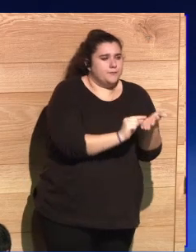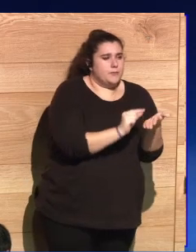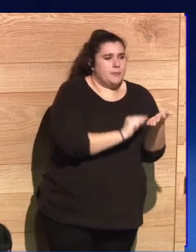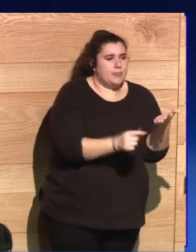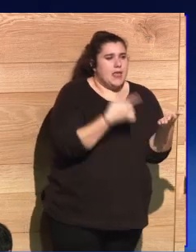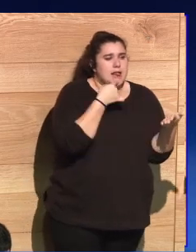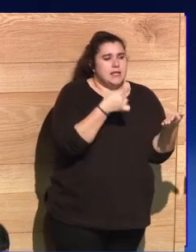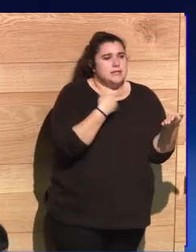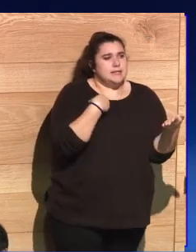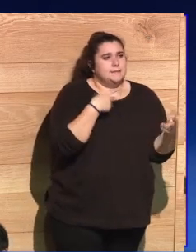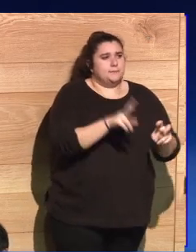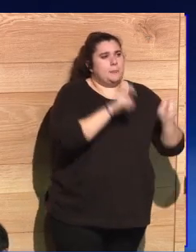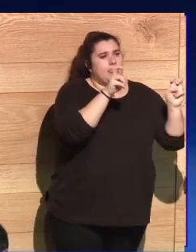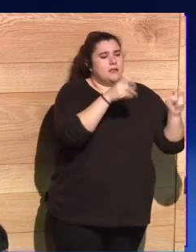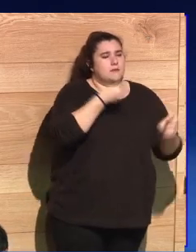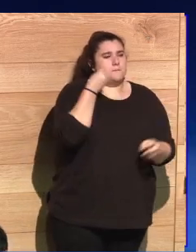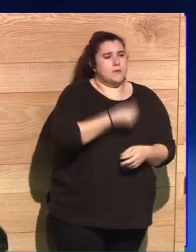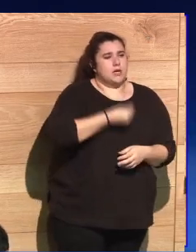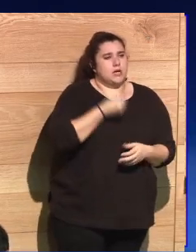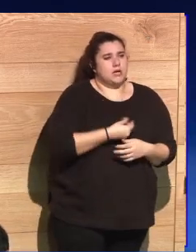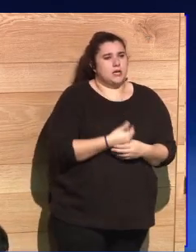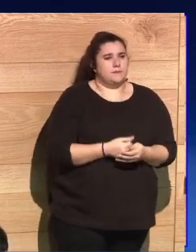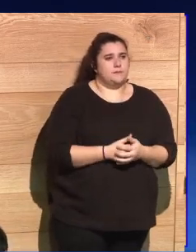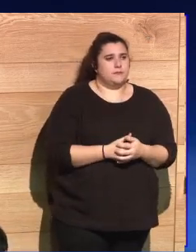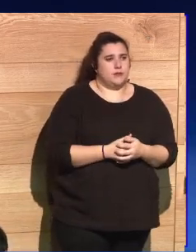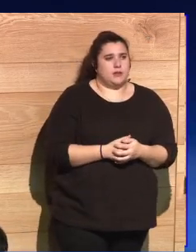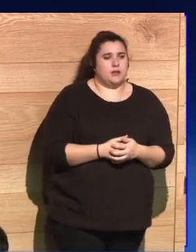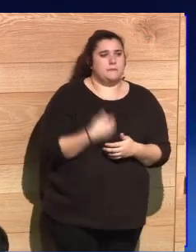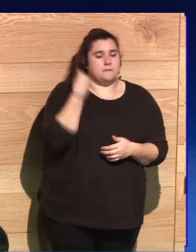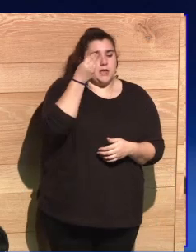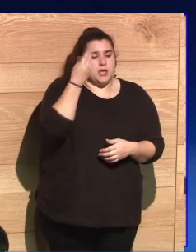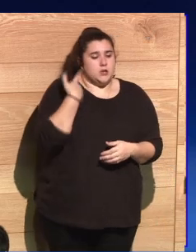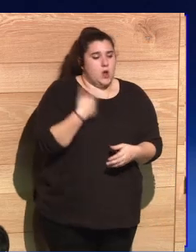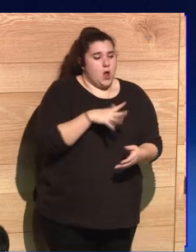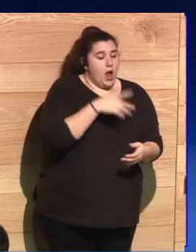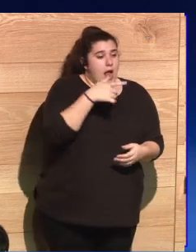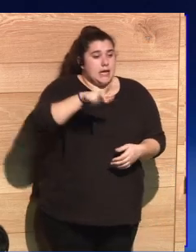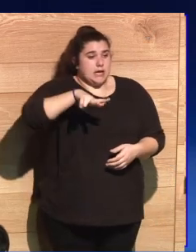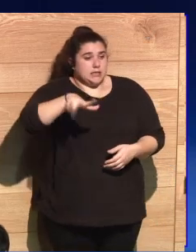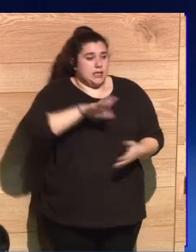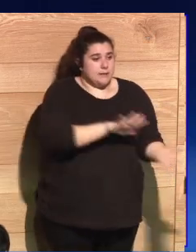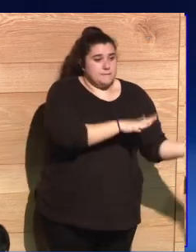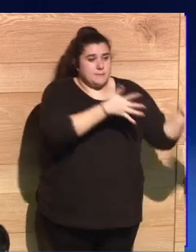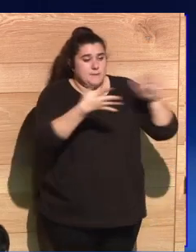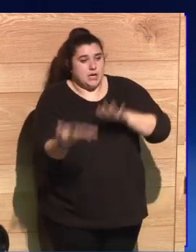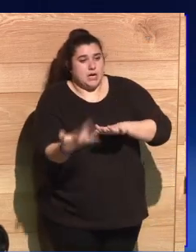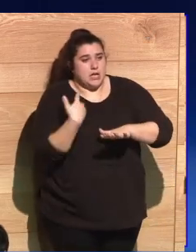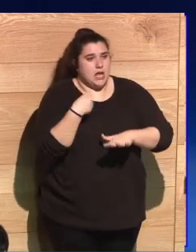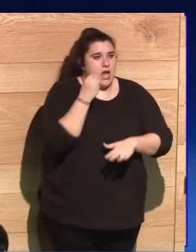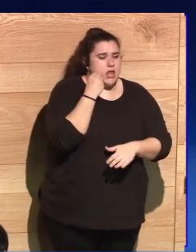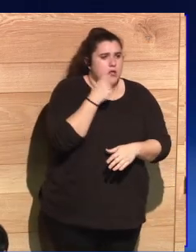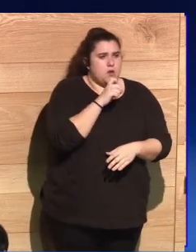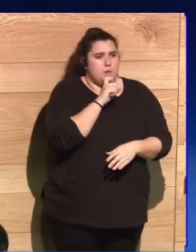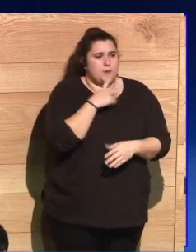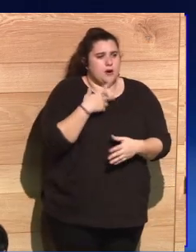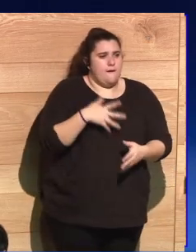title for it, and I'm glad. And it translates nicely into Spanish too. Idiota has some force in Spanish, I